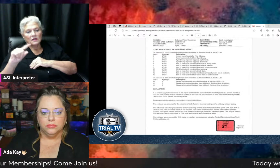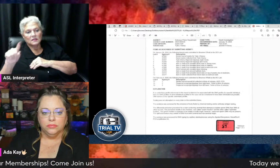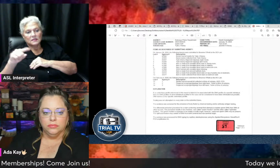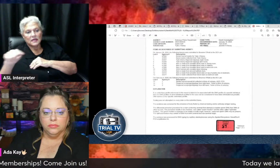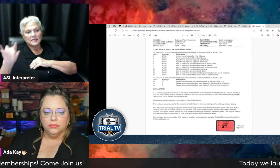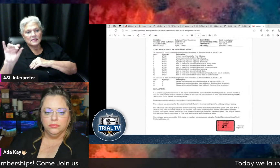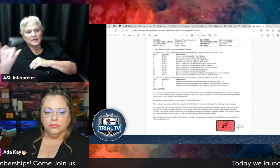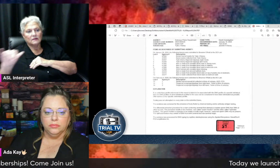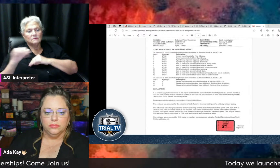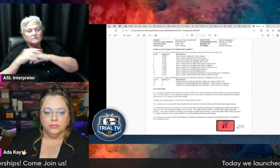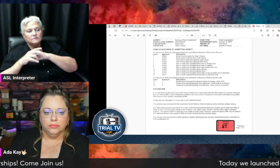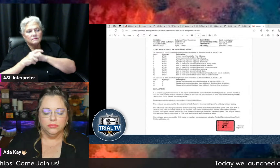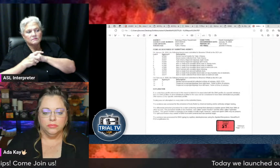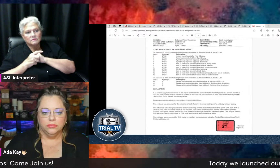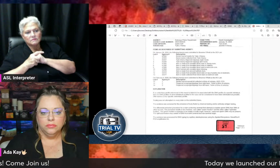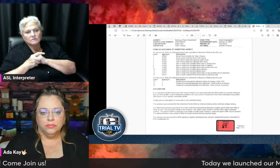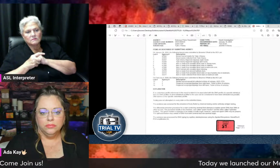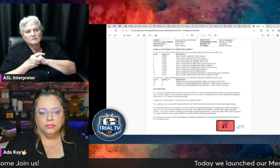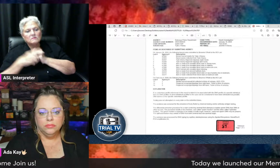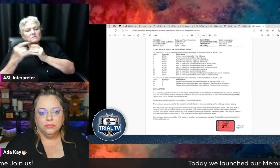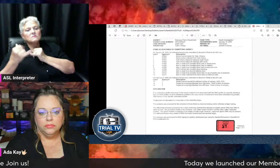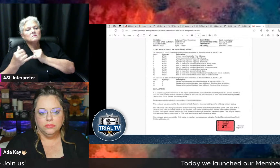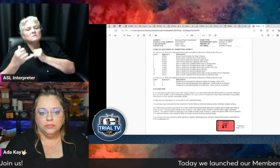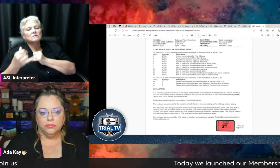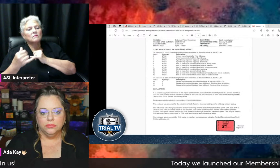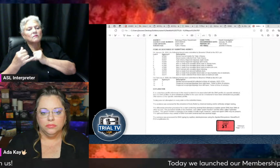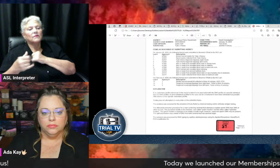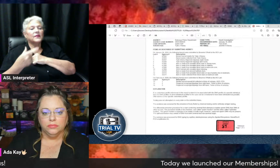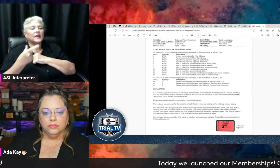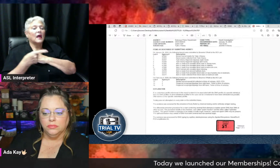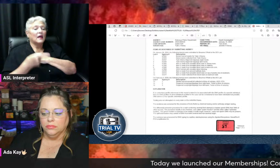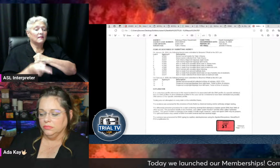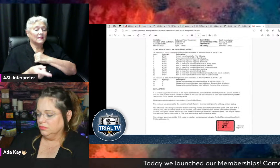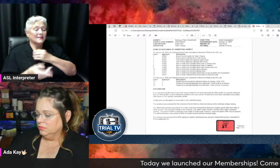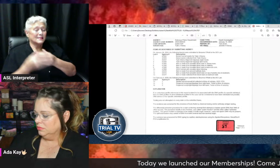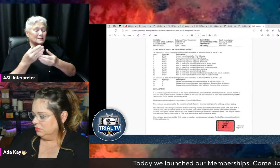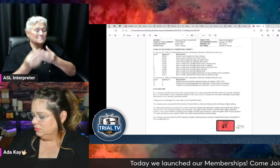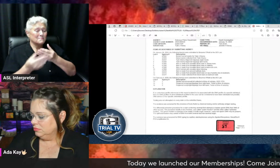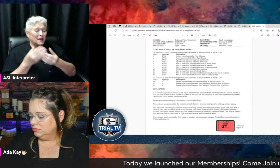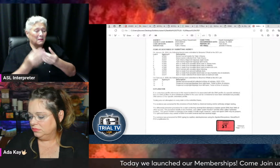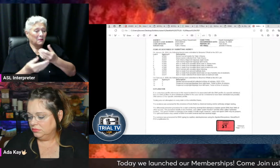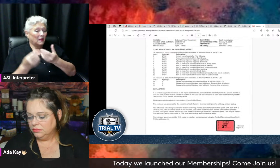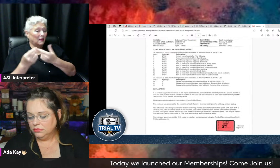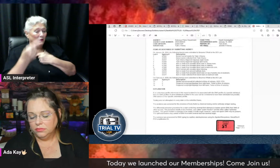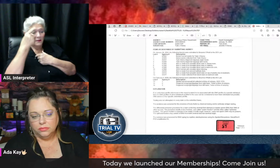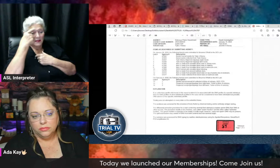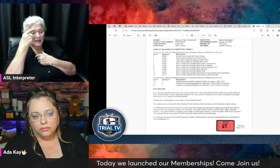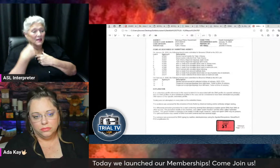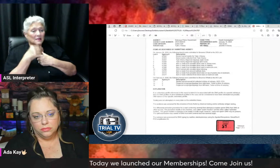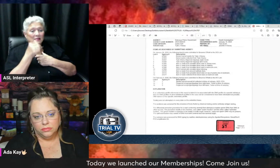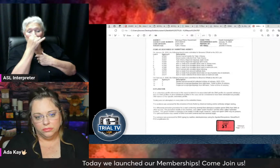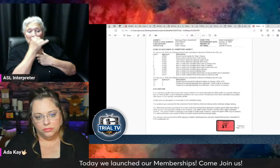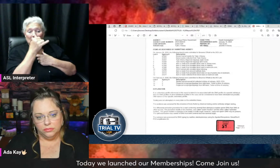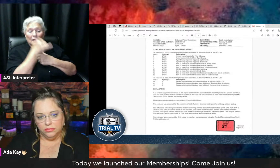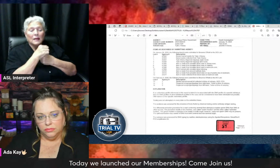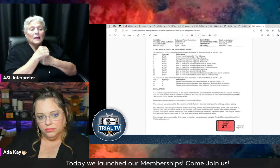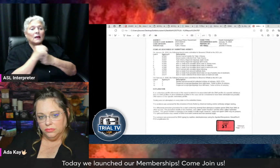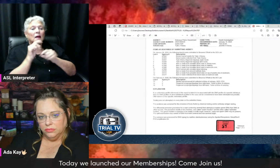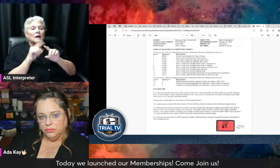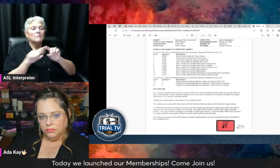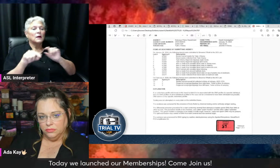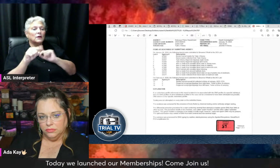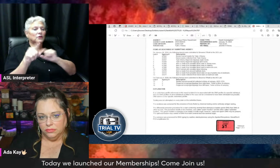Now, and this may seem silly, but you're not actually able to say that that